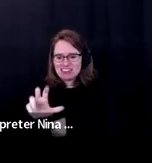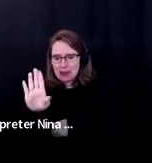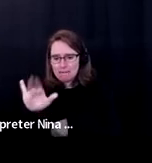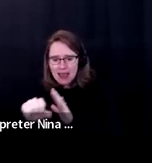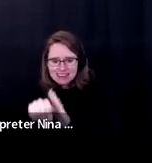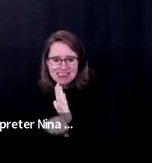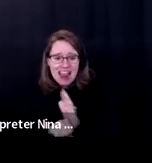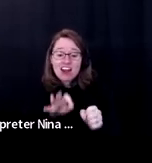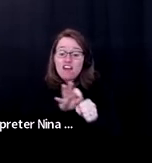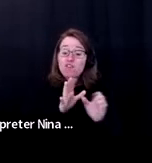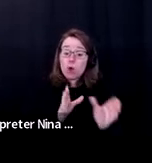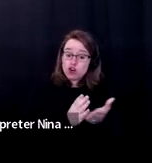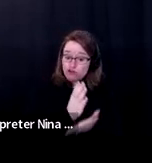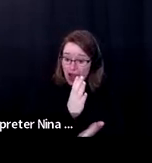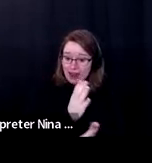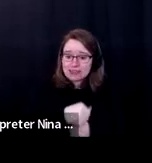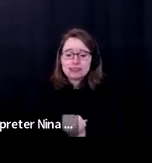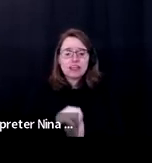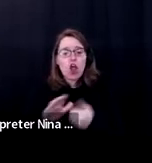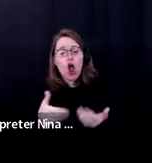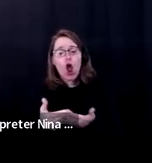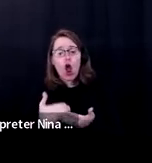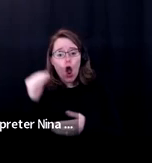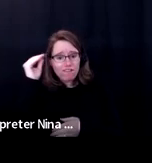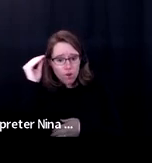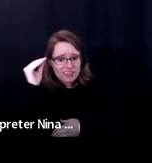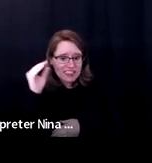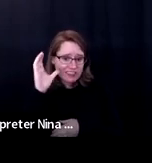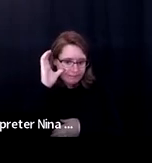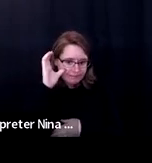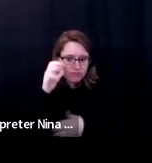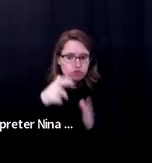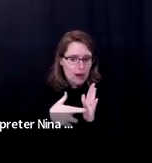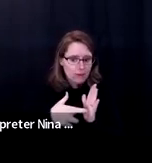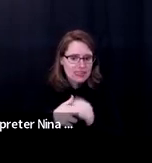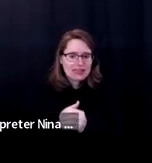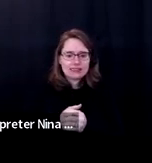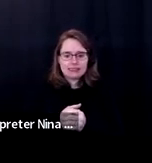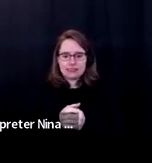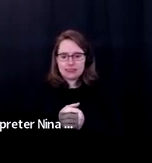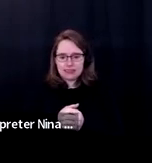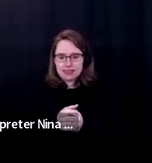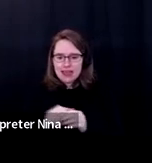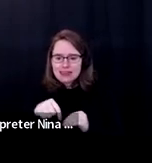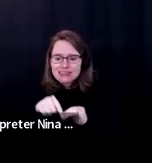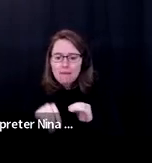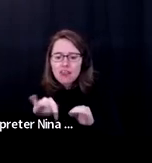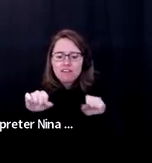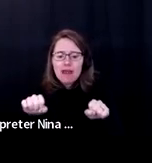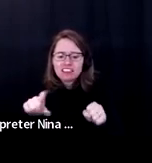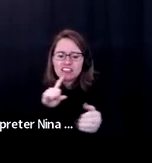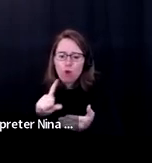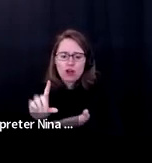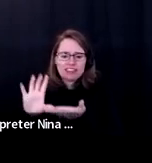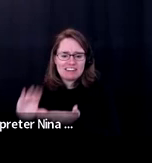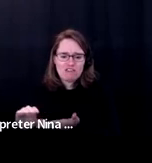all voices represented. Depth of capacity exists within disenfranchised communities. Intentional community